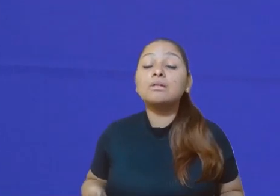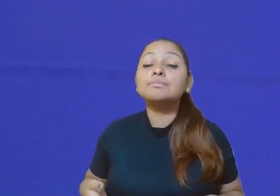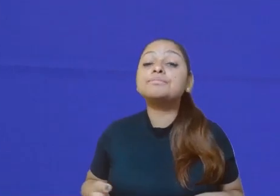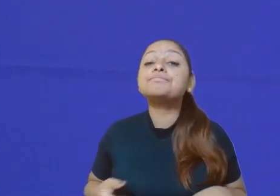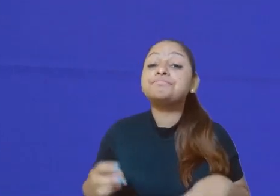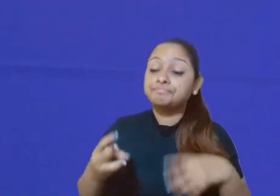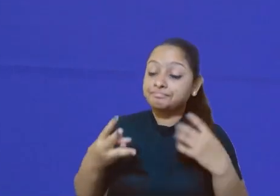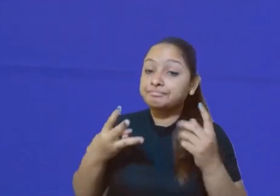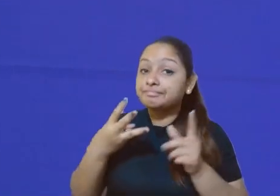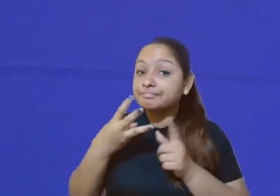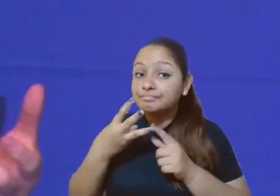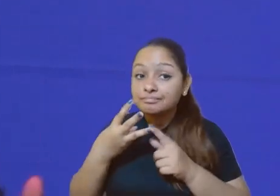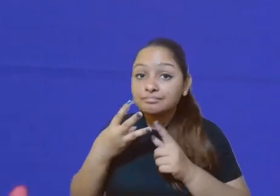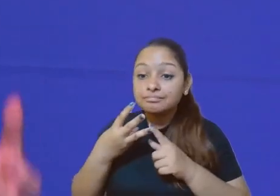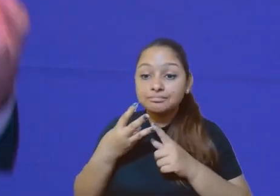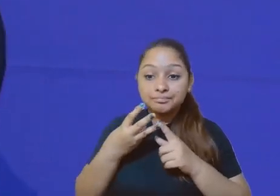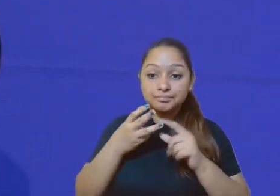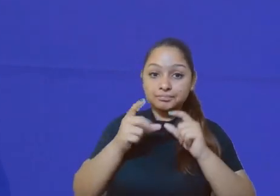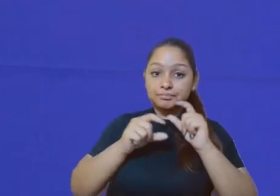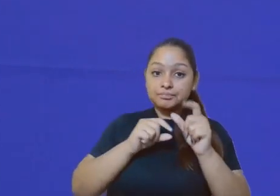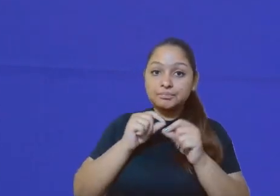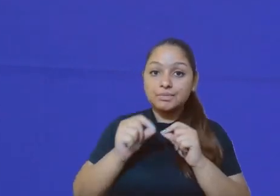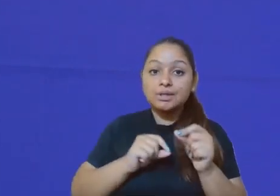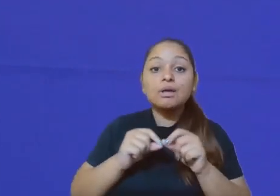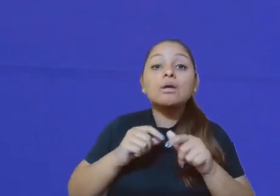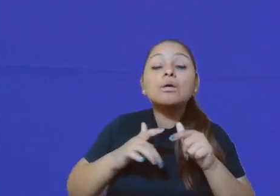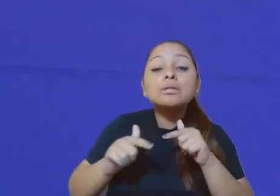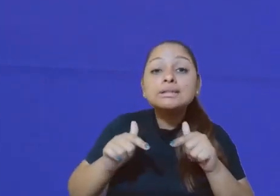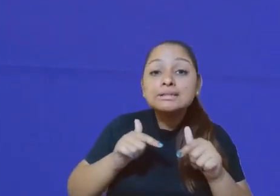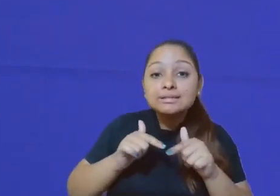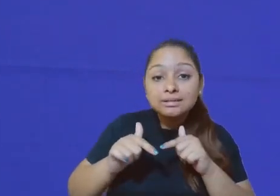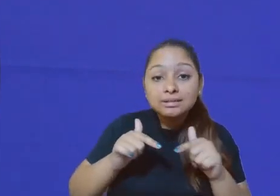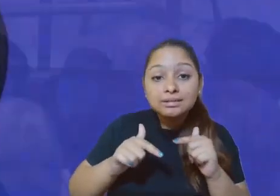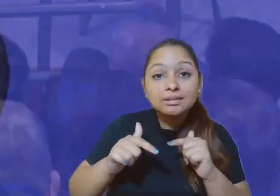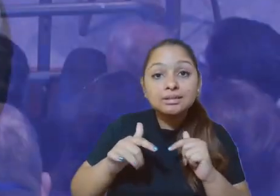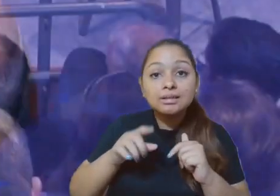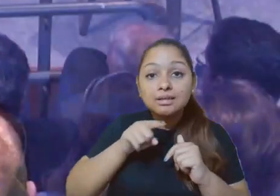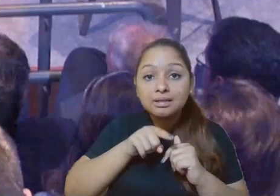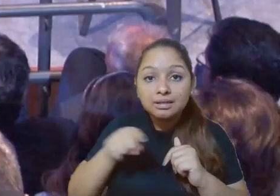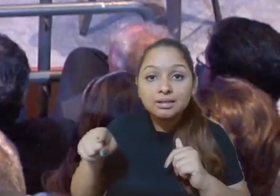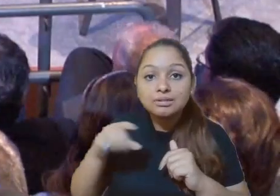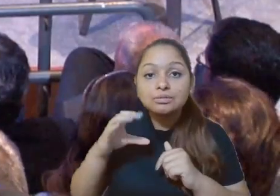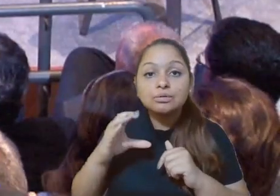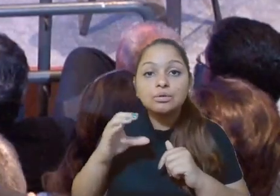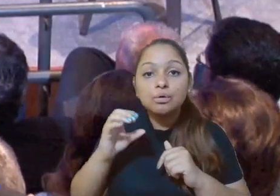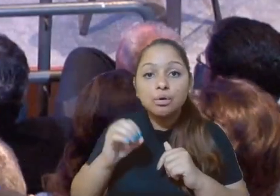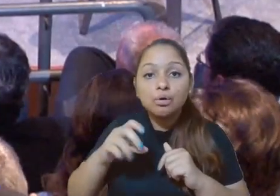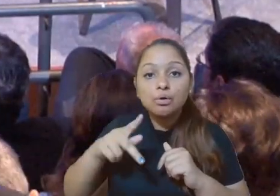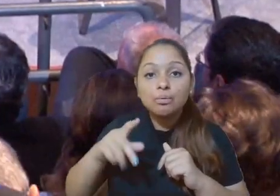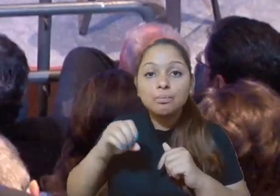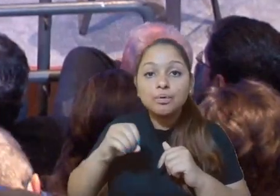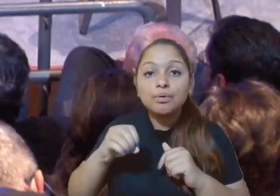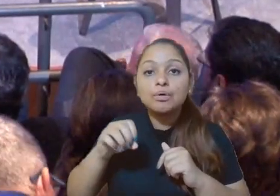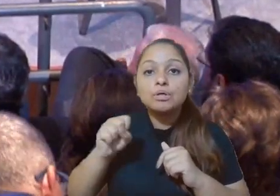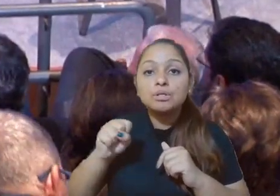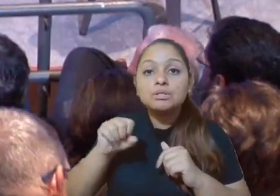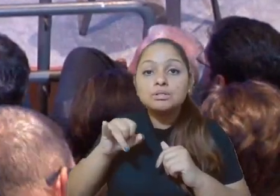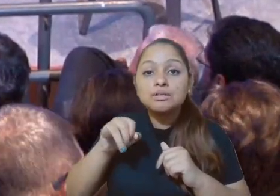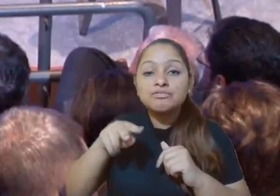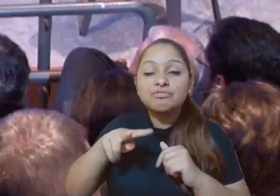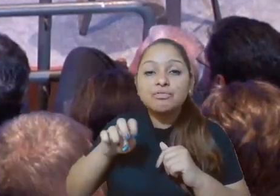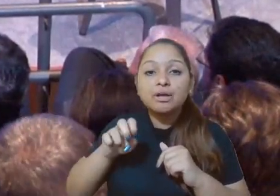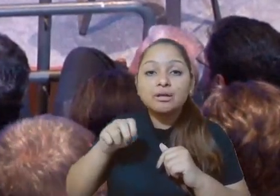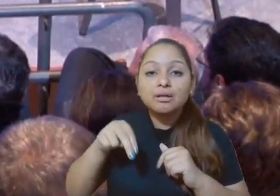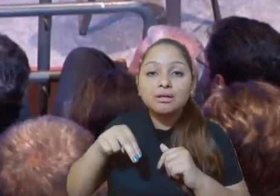I think that is the work that the corporate ventures, that the big players that they have